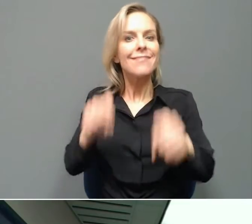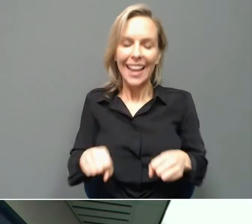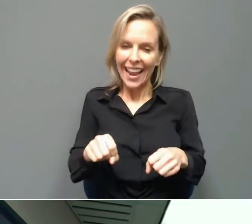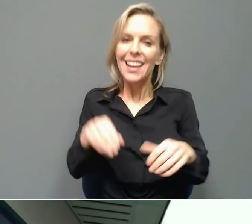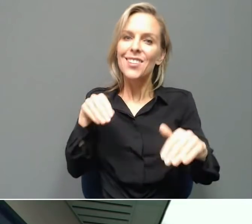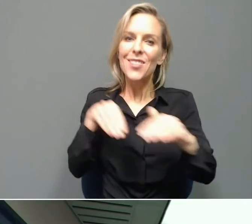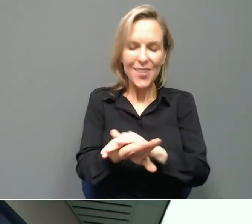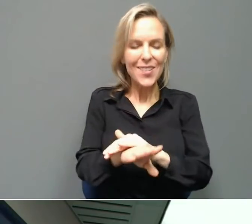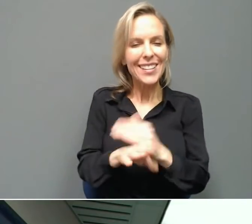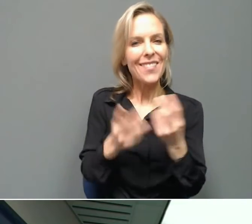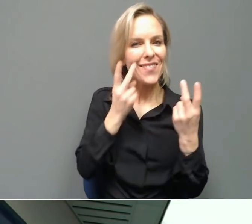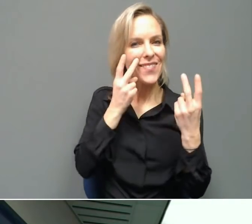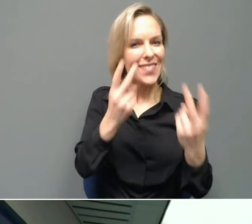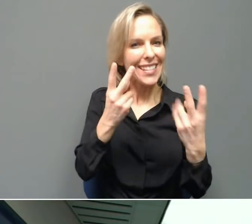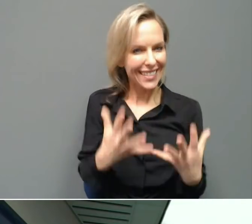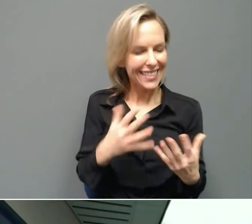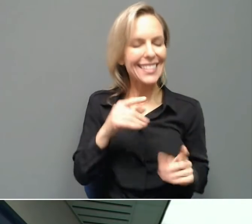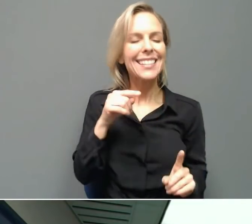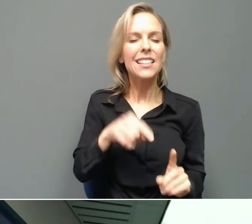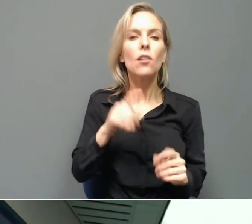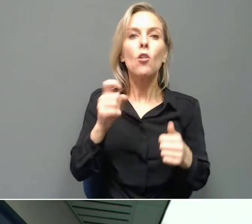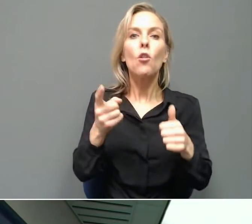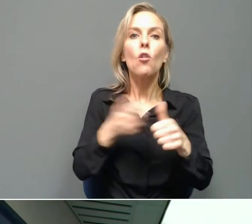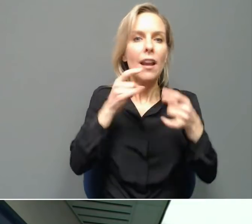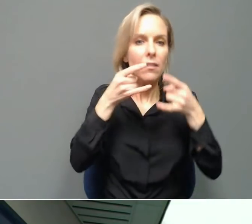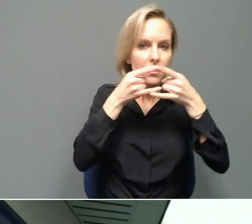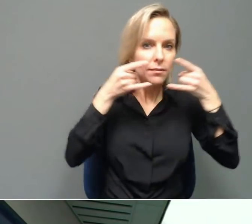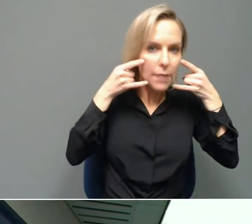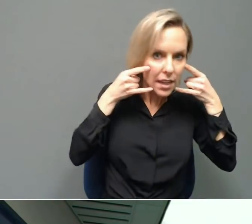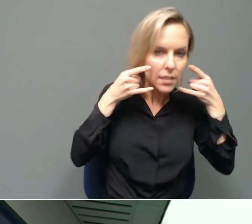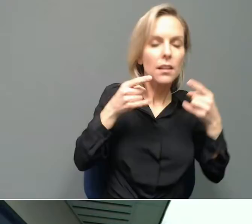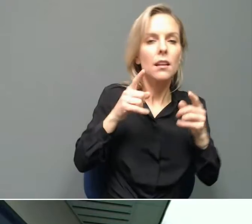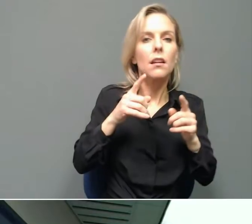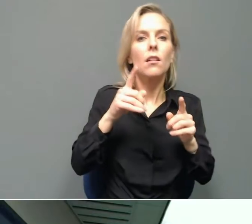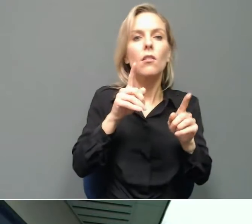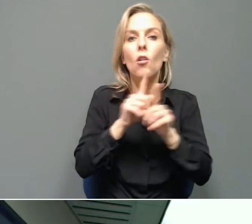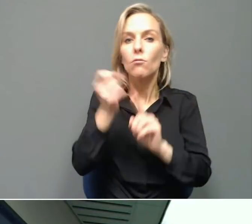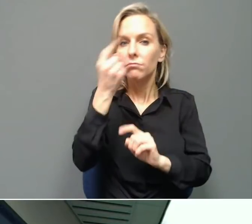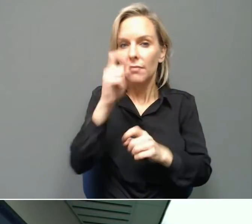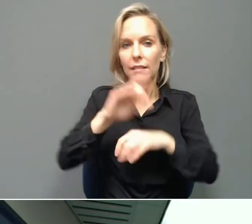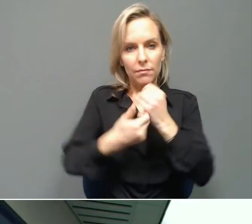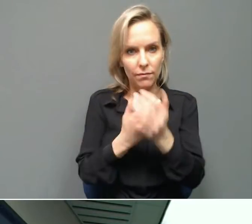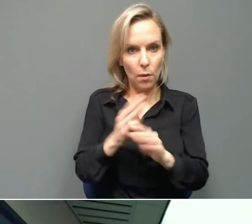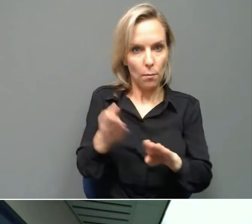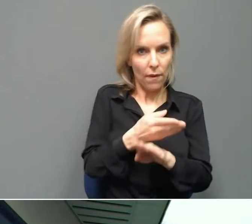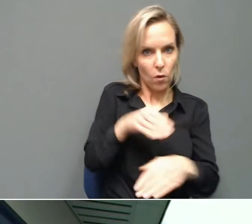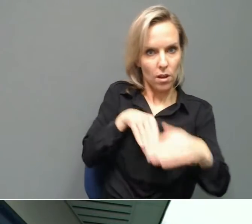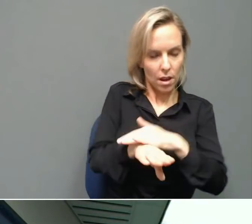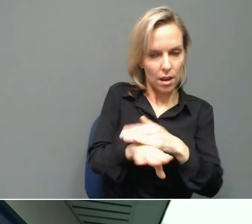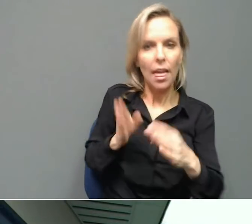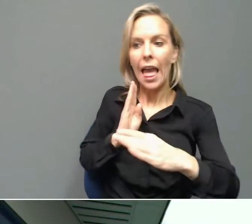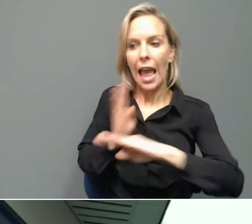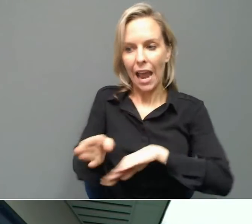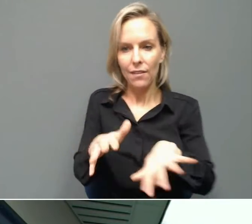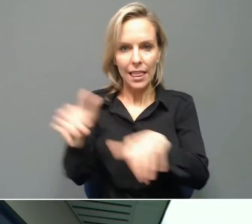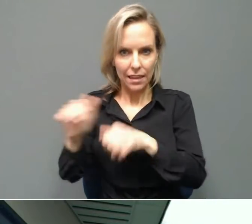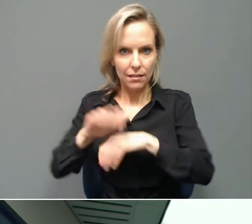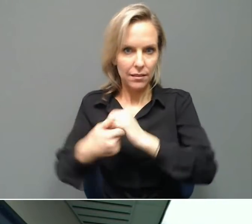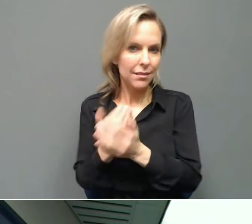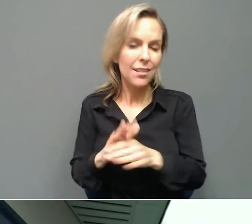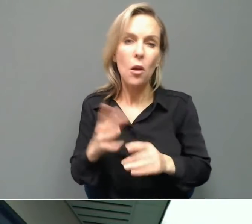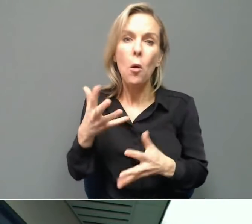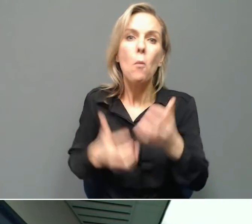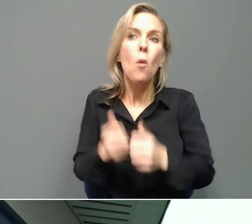well-fitted mask and performing proper hand hygiene before and after contact. And I've spoken to many family members and they just want to touch their loved